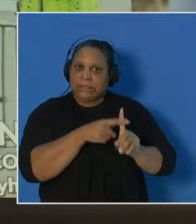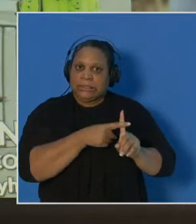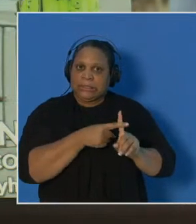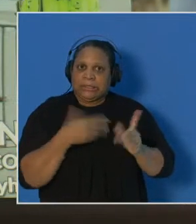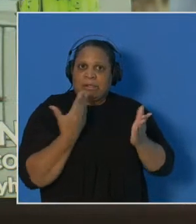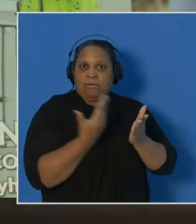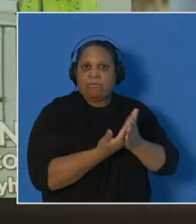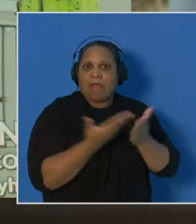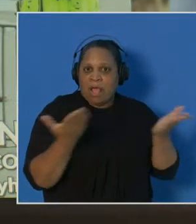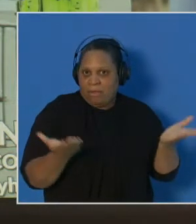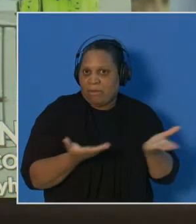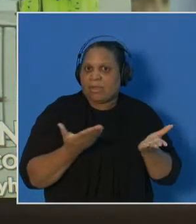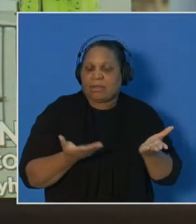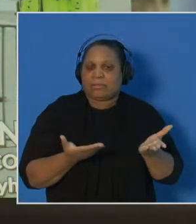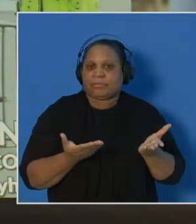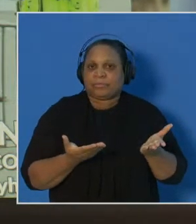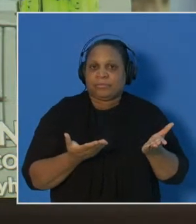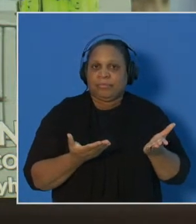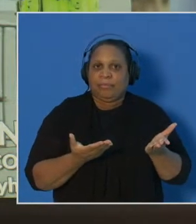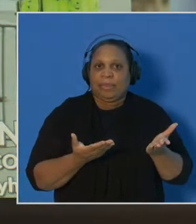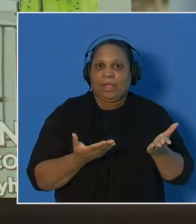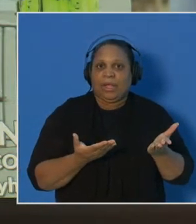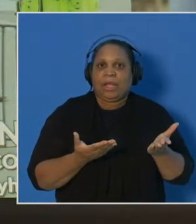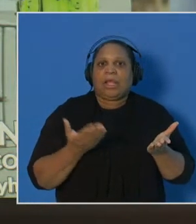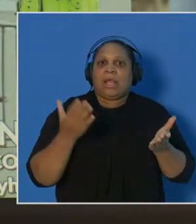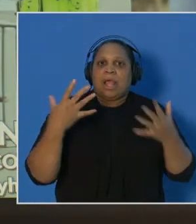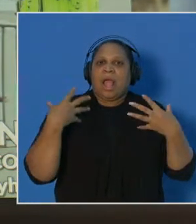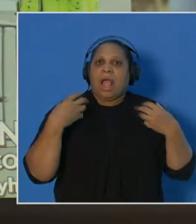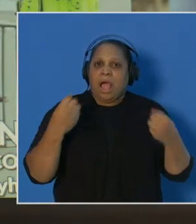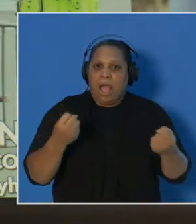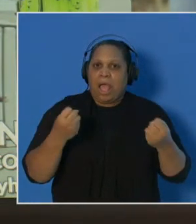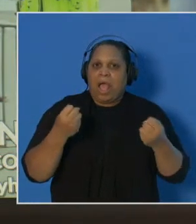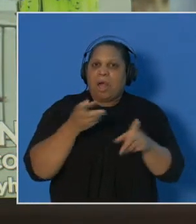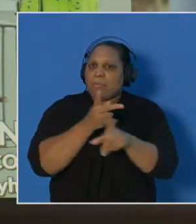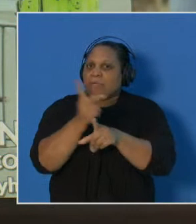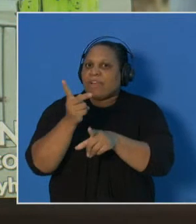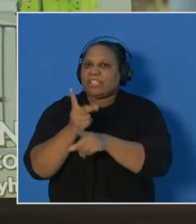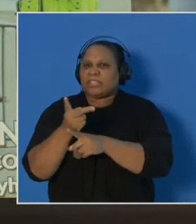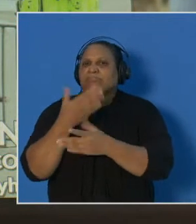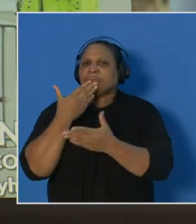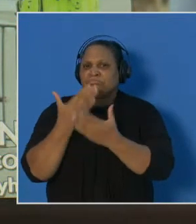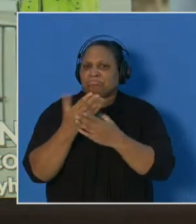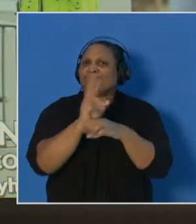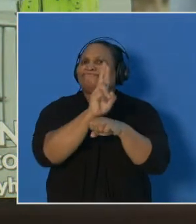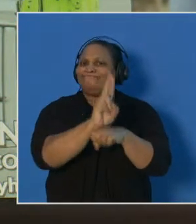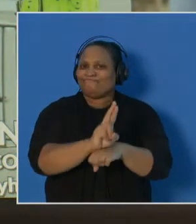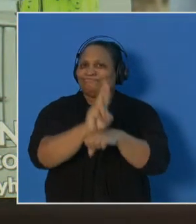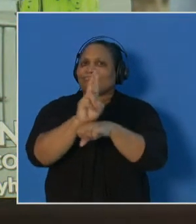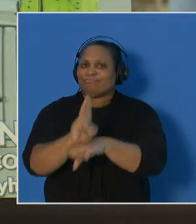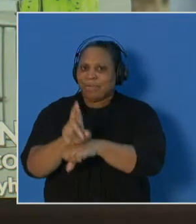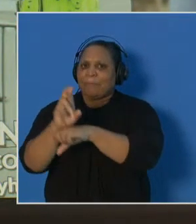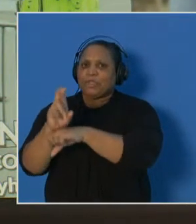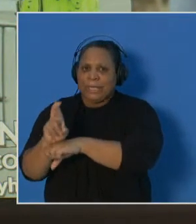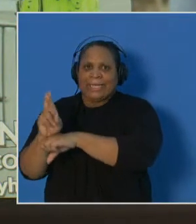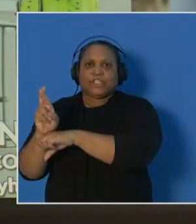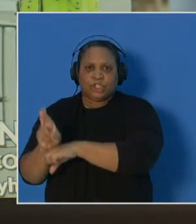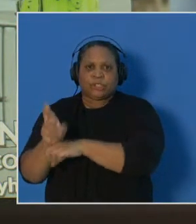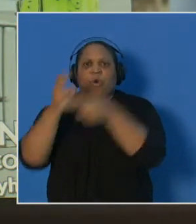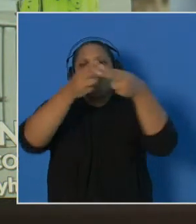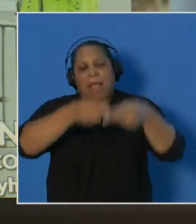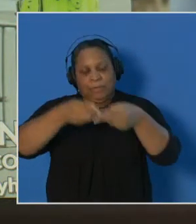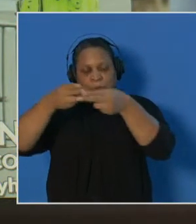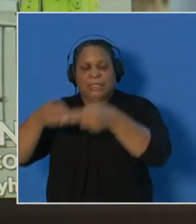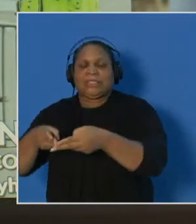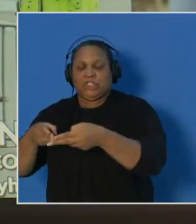visit. Bermuda's public health professionals have a well-earned reputation for managing COVID-19